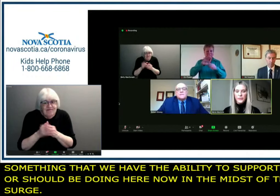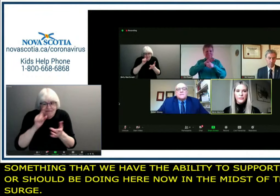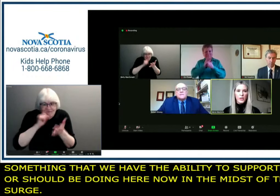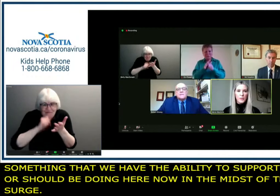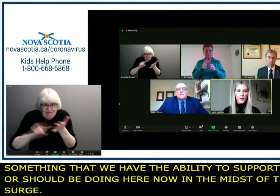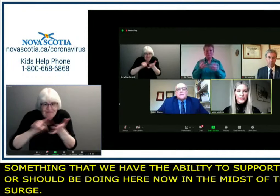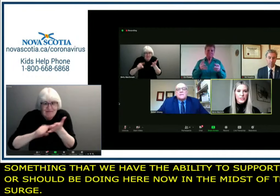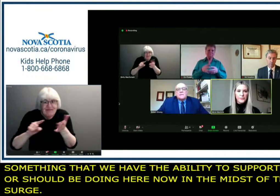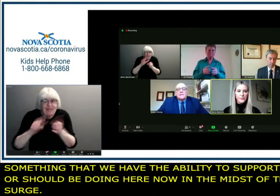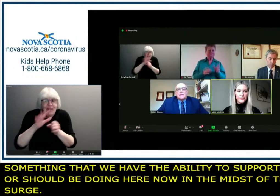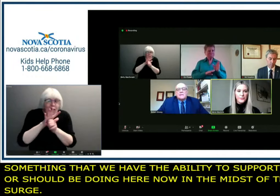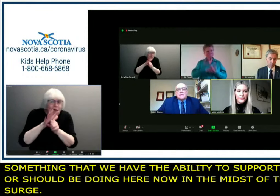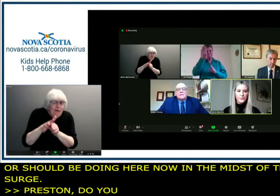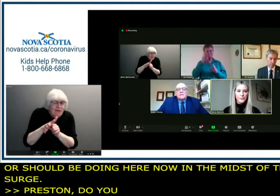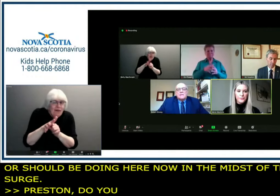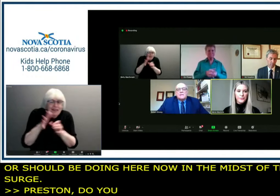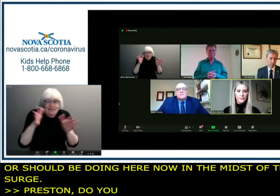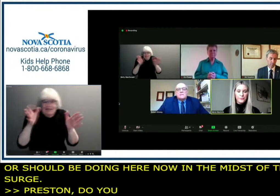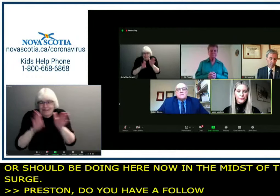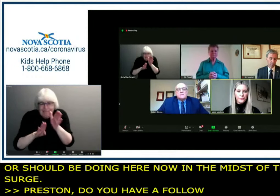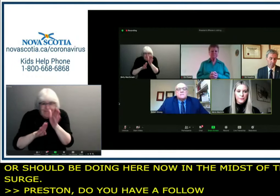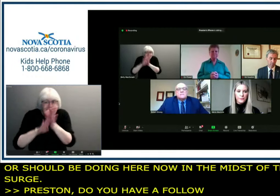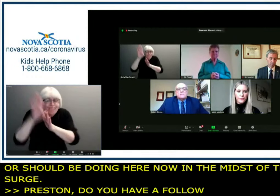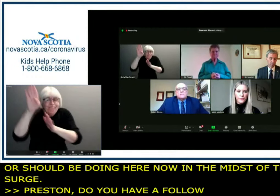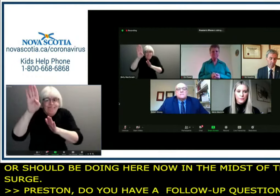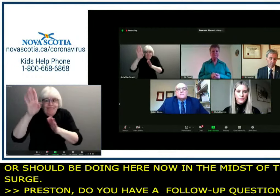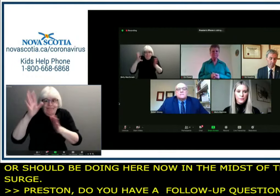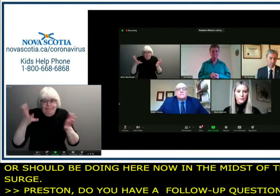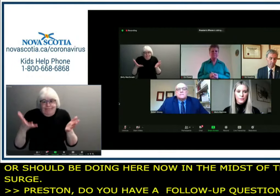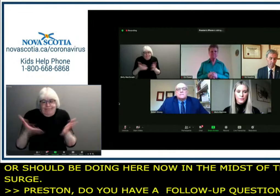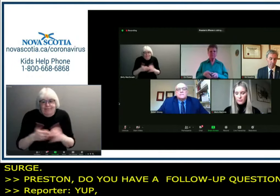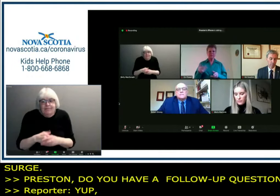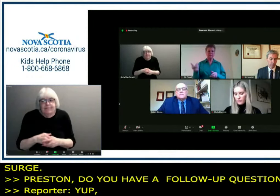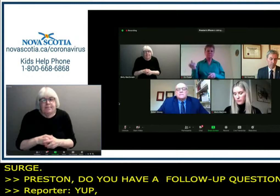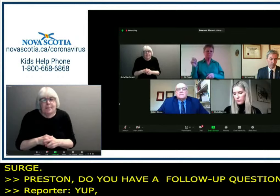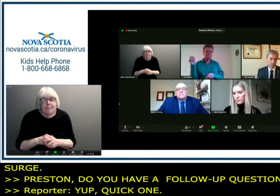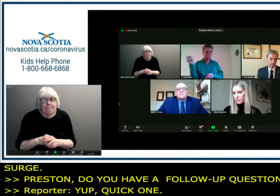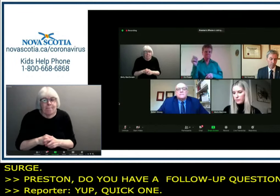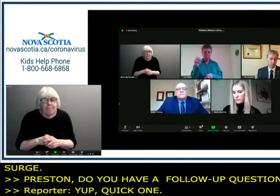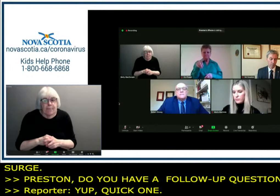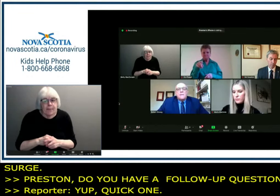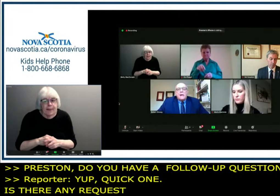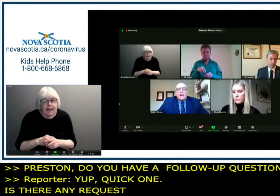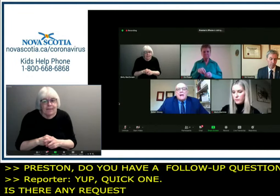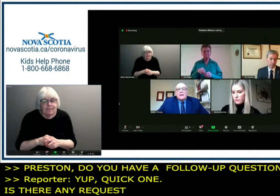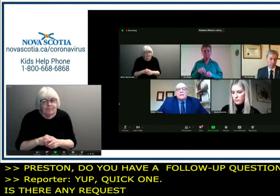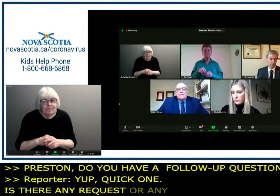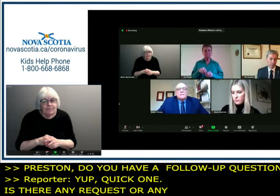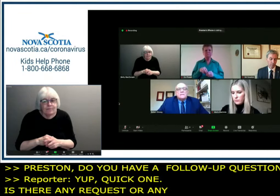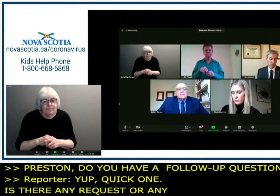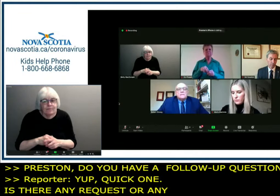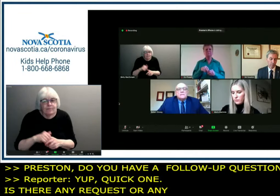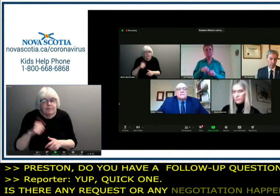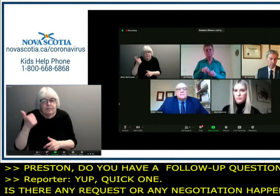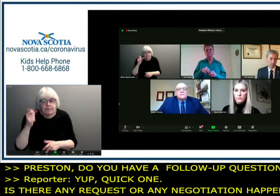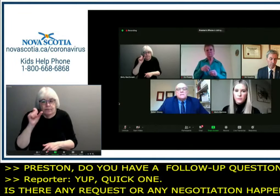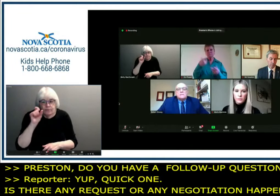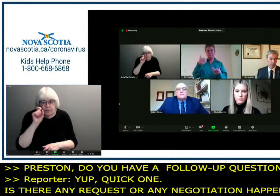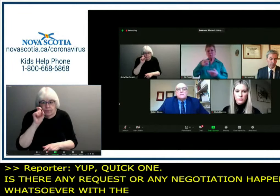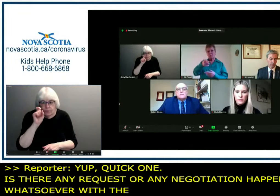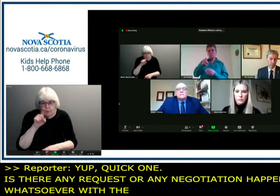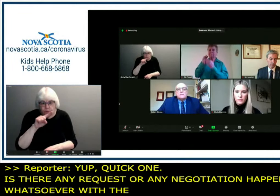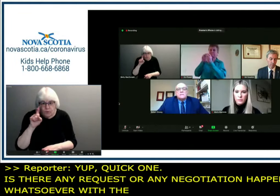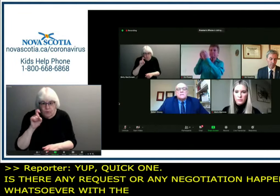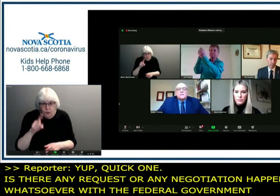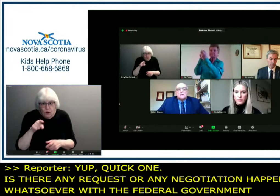Preston, do you have a follow-up question? Yep, quick one. Is there any request or is there any negotiation happening whatsoever with the federal government for